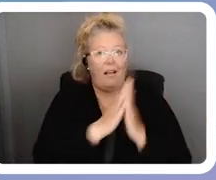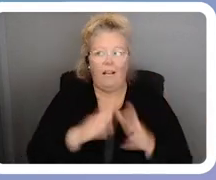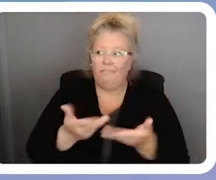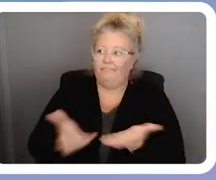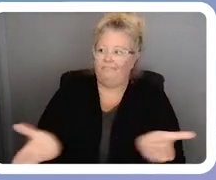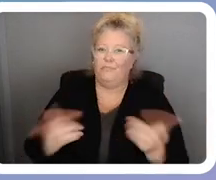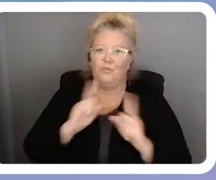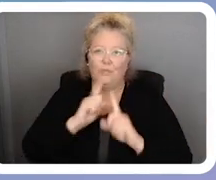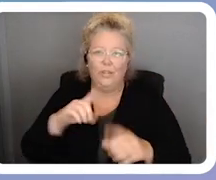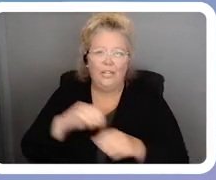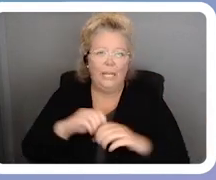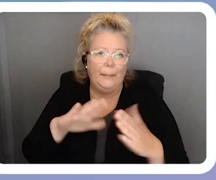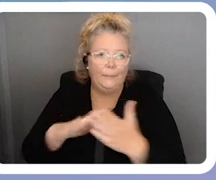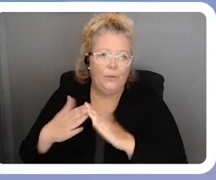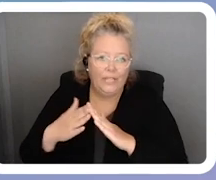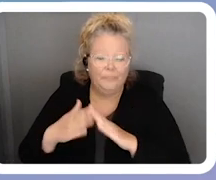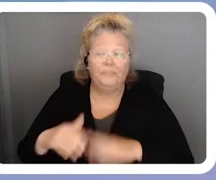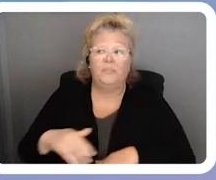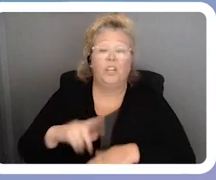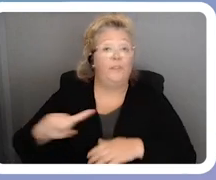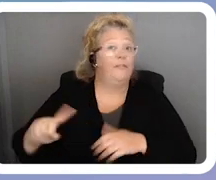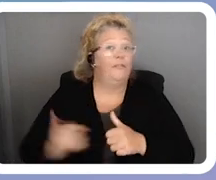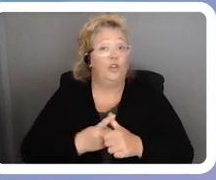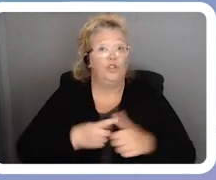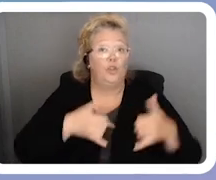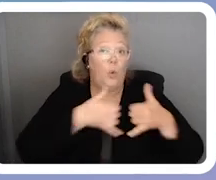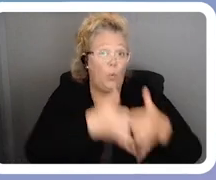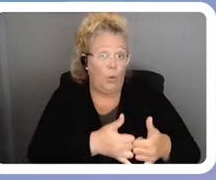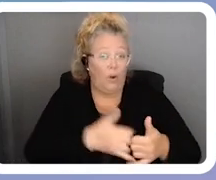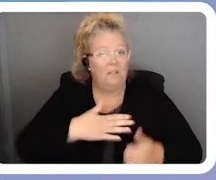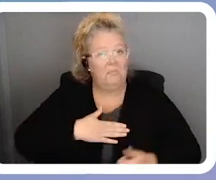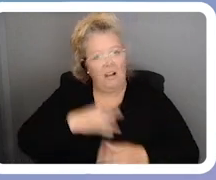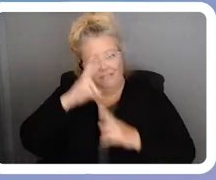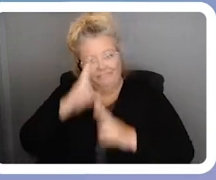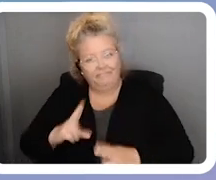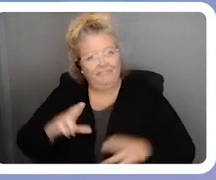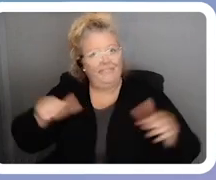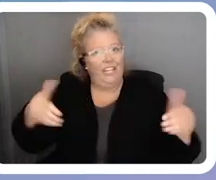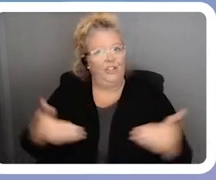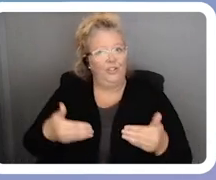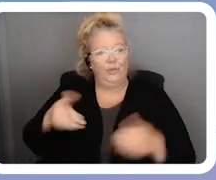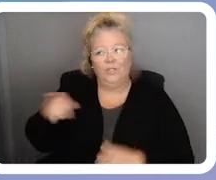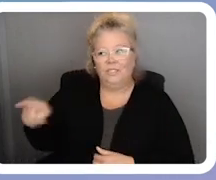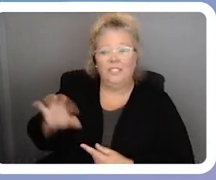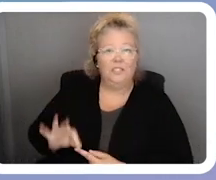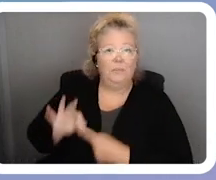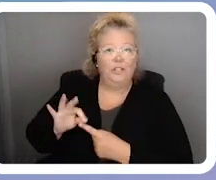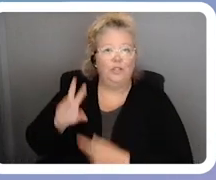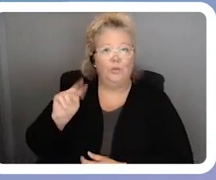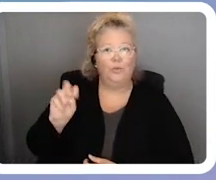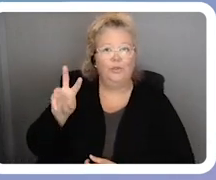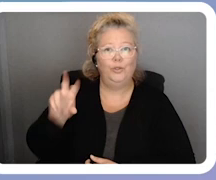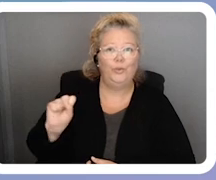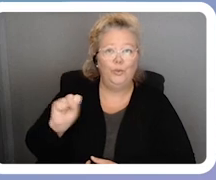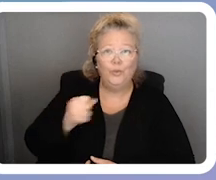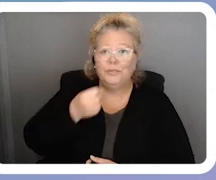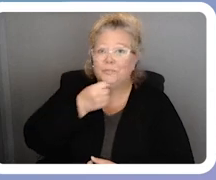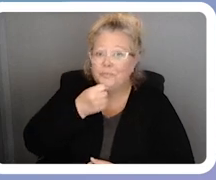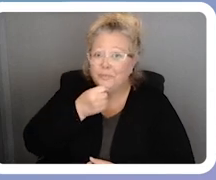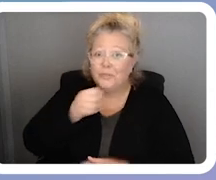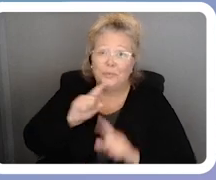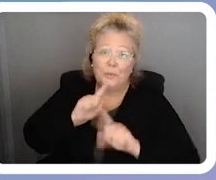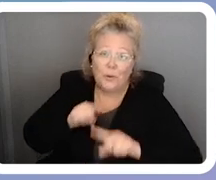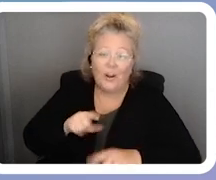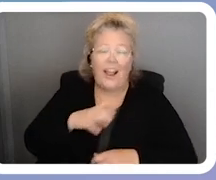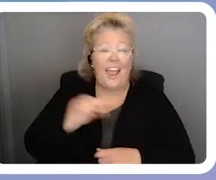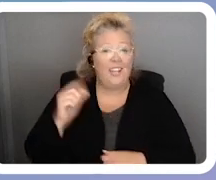To help us introduce this evening's first award, it is my pleasure to introduce our special news correspondent and